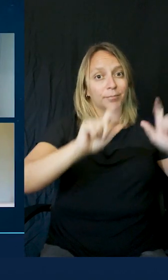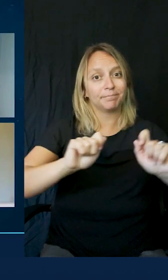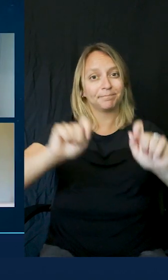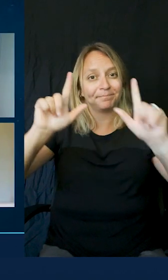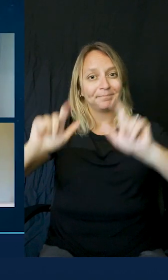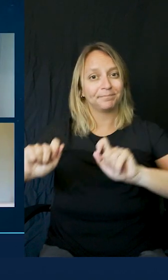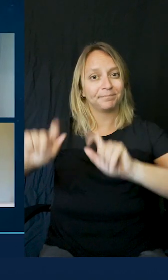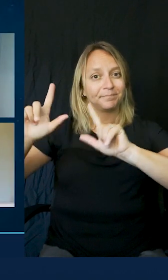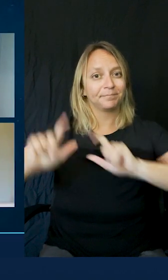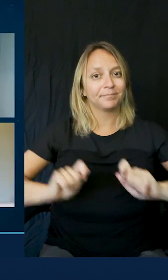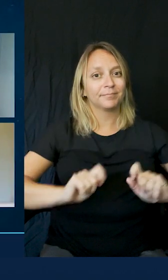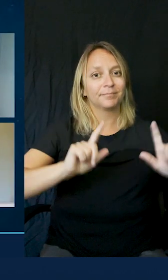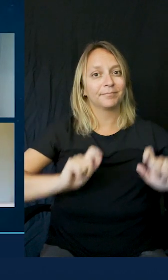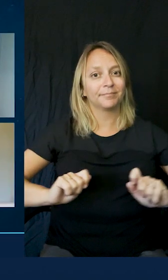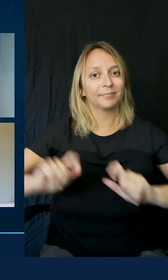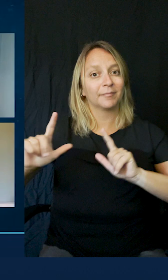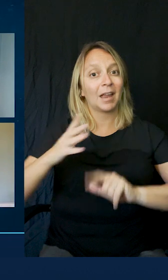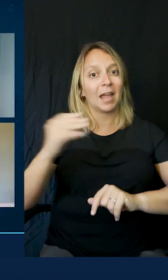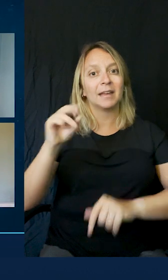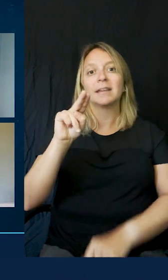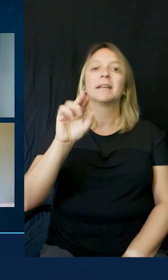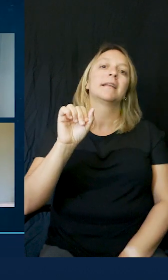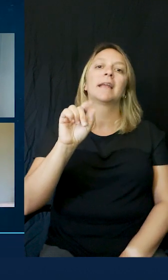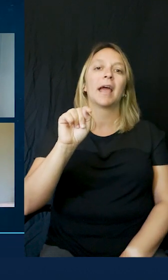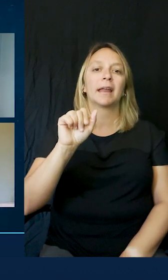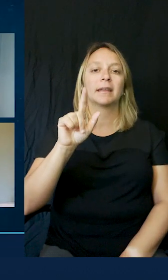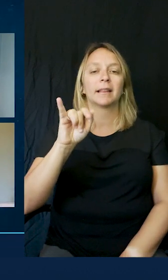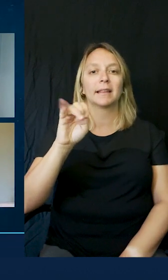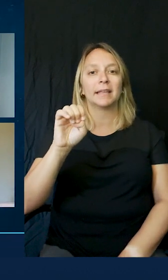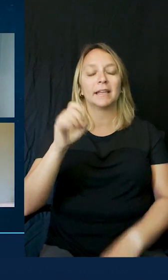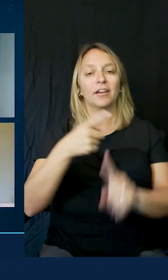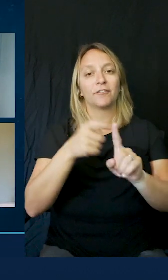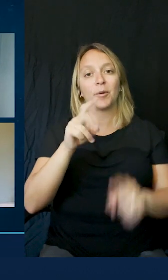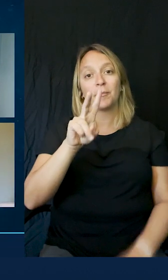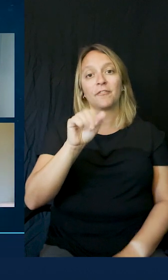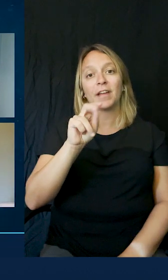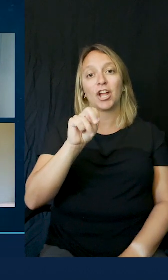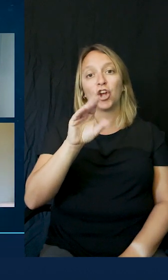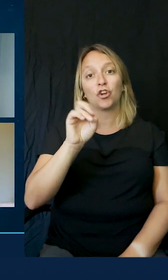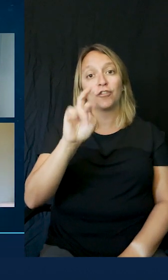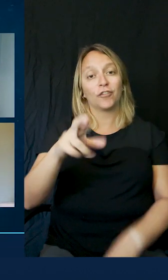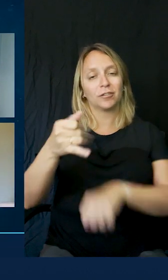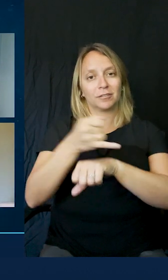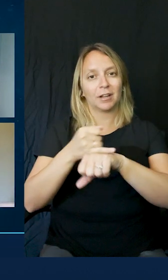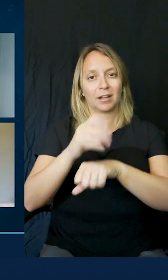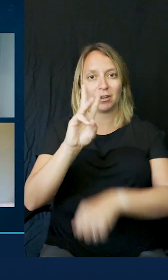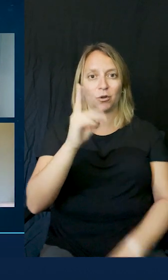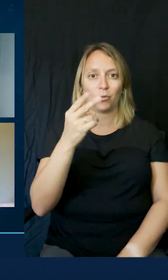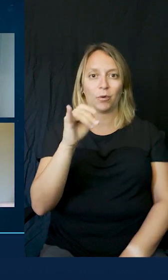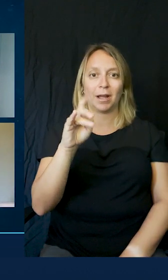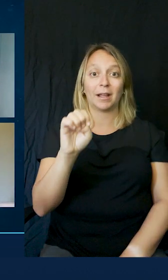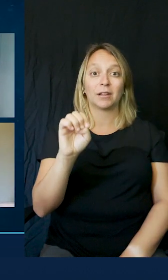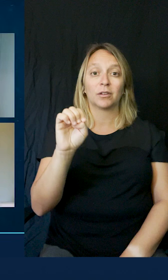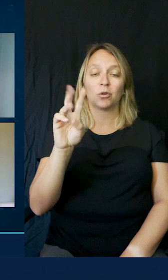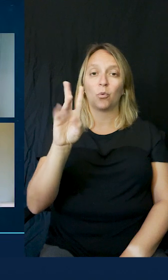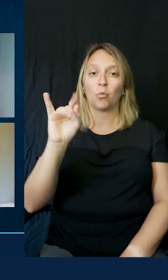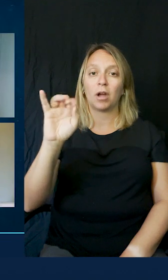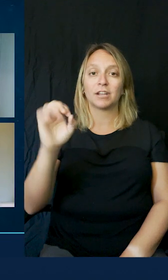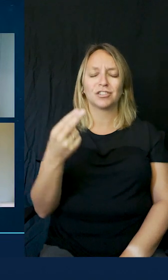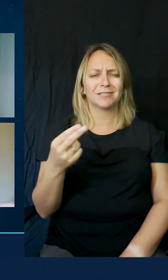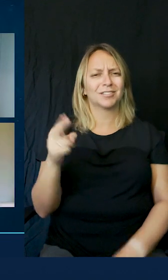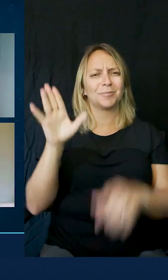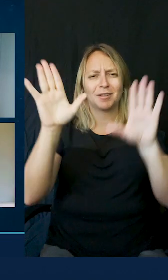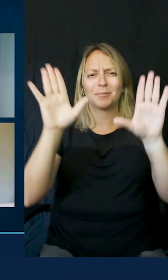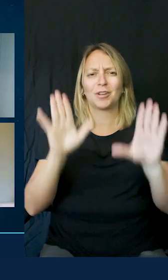we're going to welcome Natalie, who's joining us from Vancouver Island Whale Watch. So we've got some great questions that have been coming in